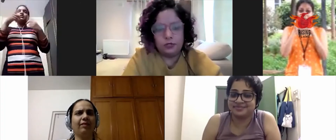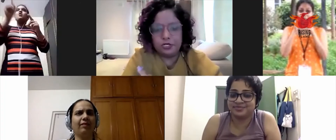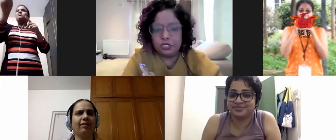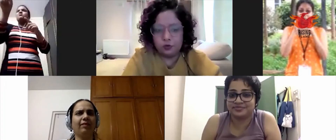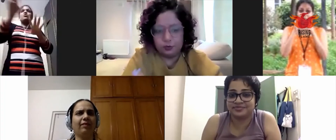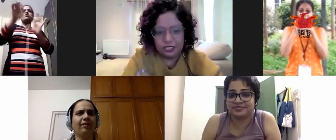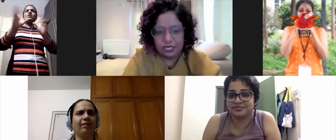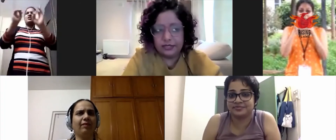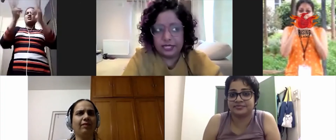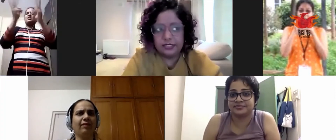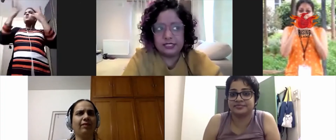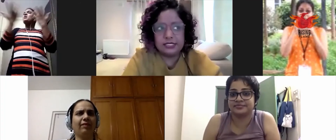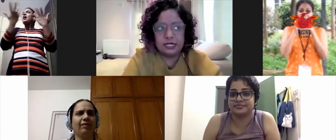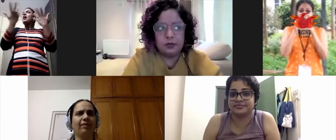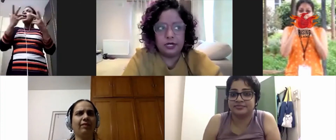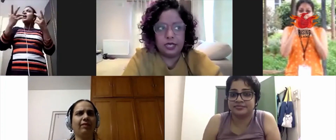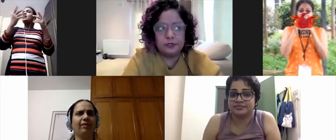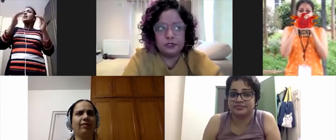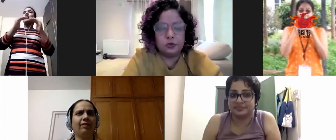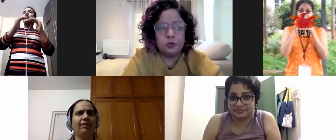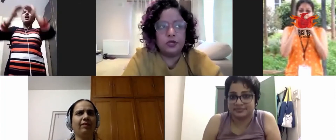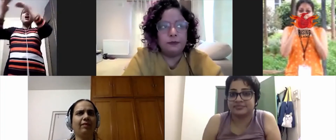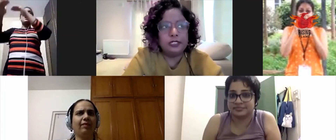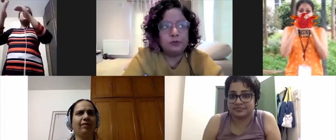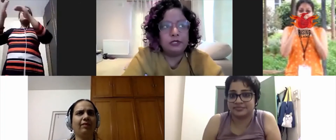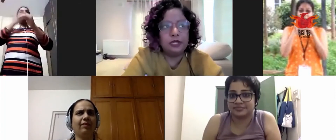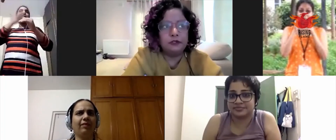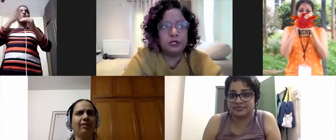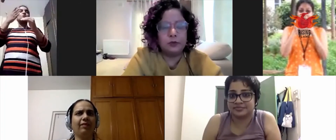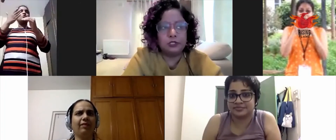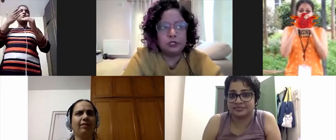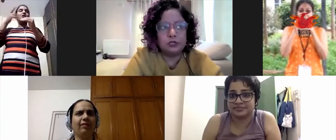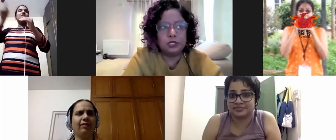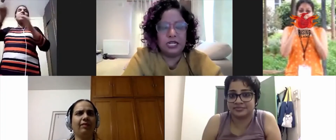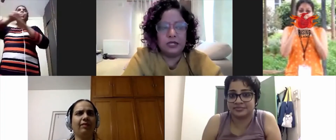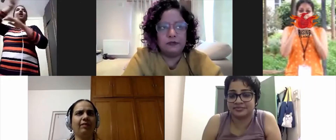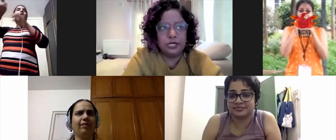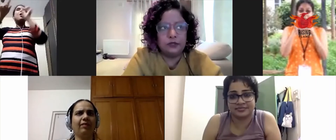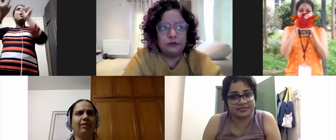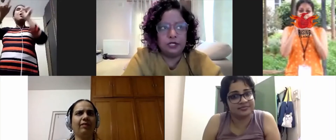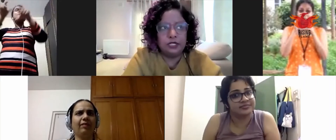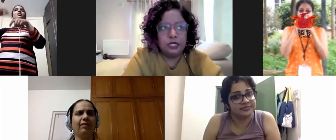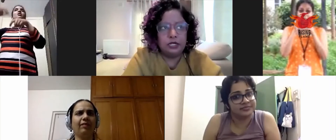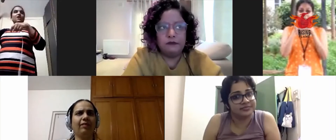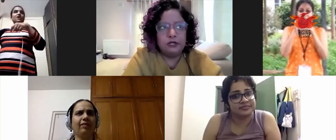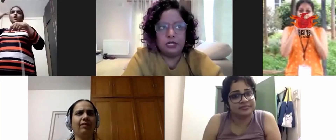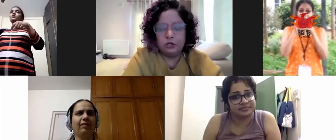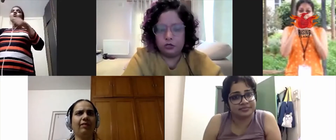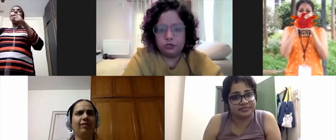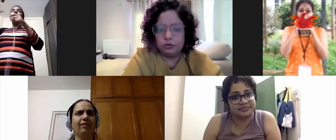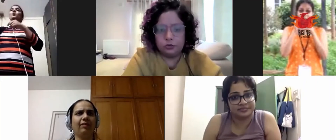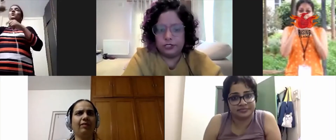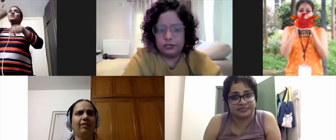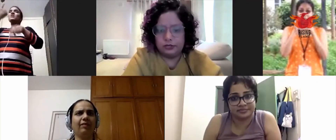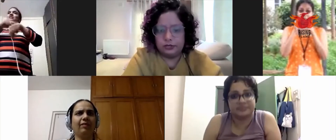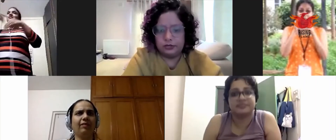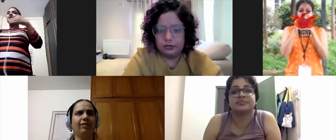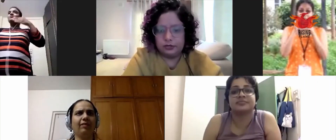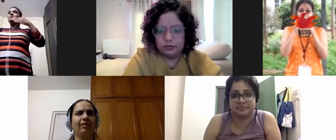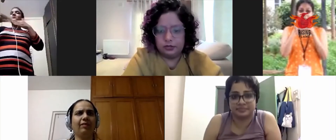school will be new me. And that is exactly what happened. So whoever met me after I was 11, 12, never really got to know me.